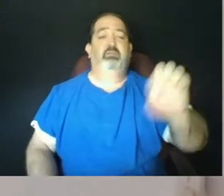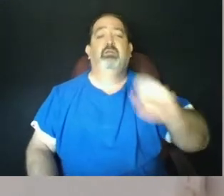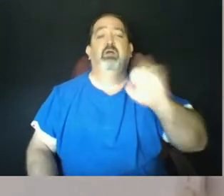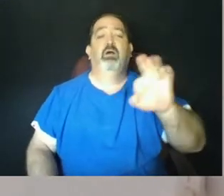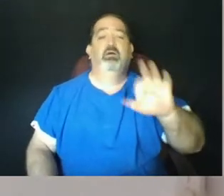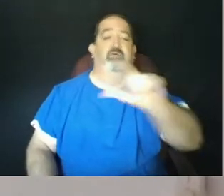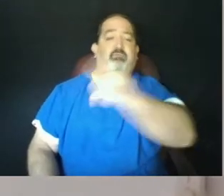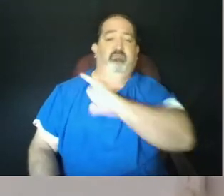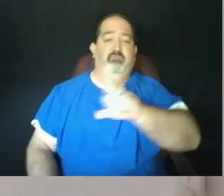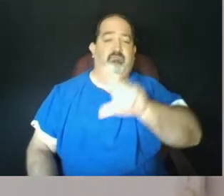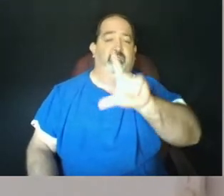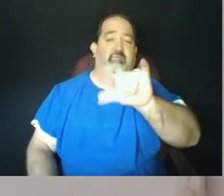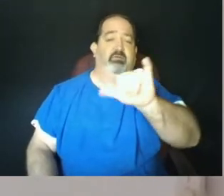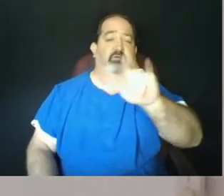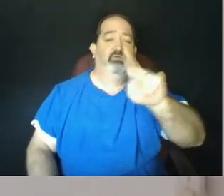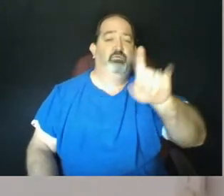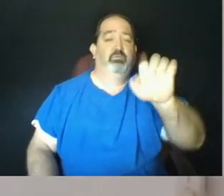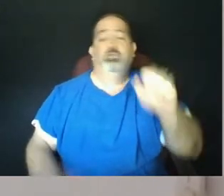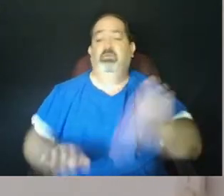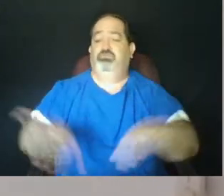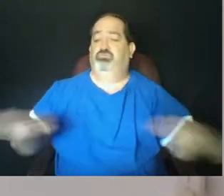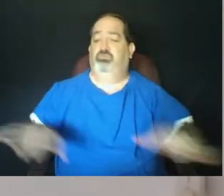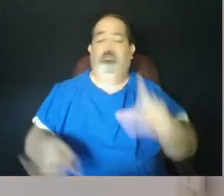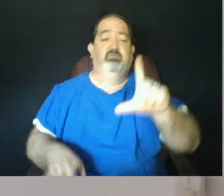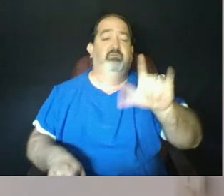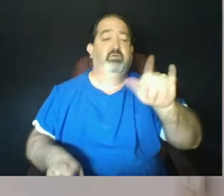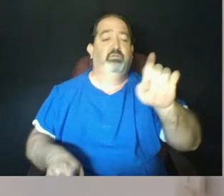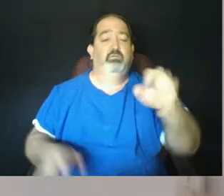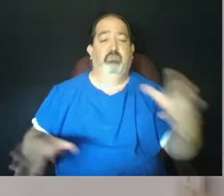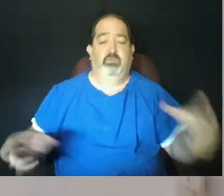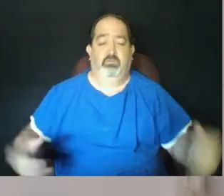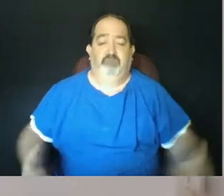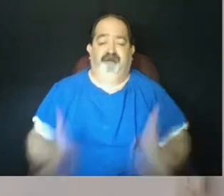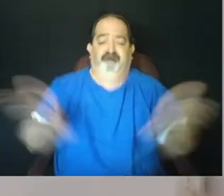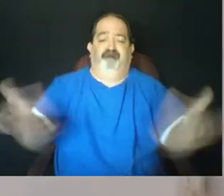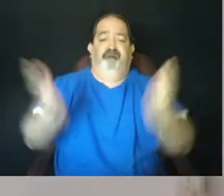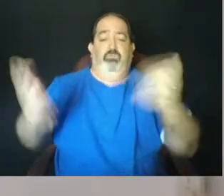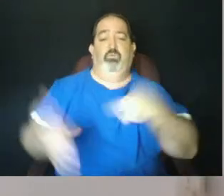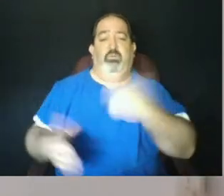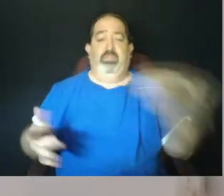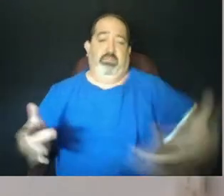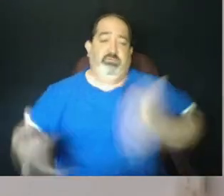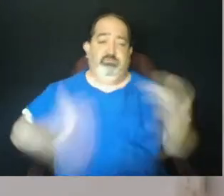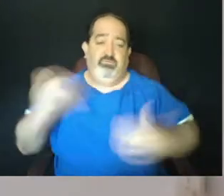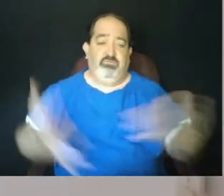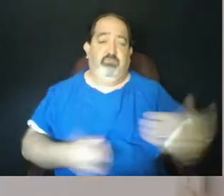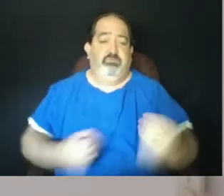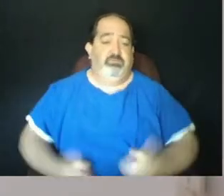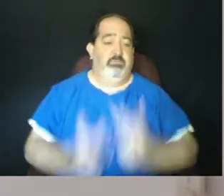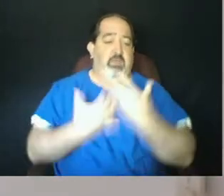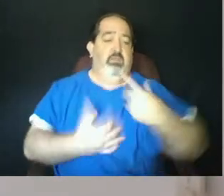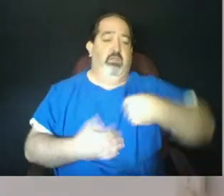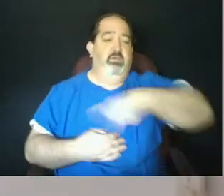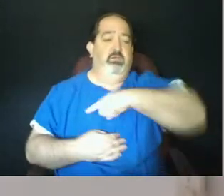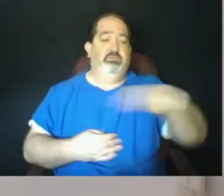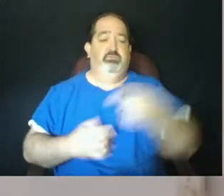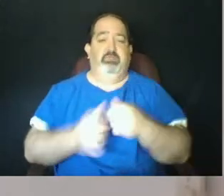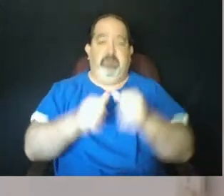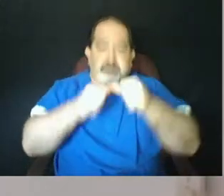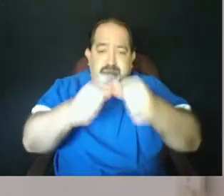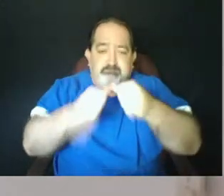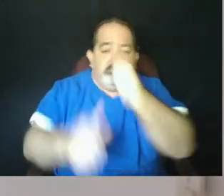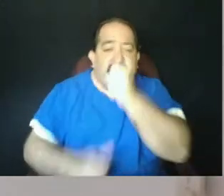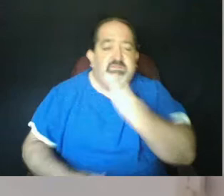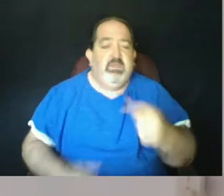The children of Lyondemere enliven us with their enthusiasm, inspire us with their resilience,